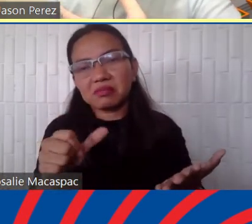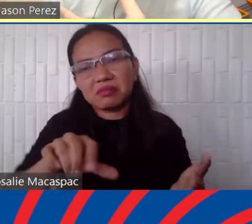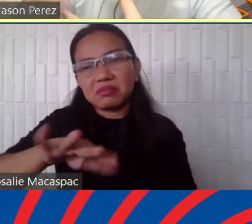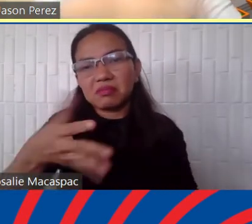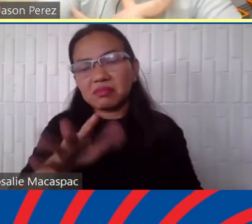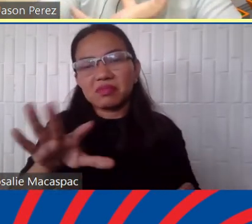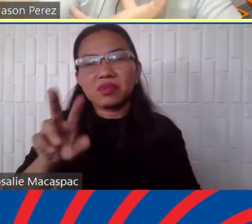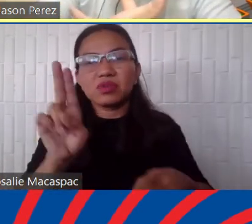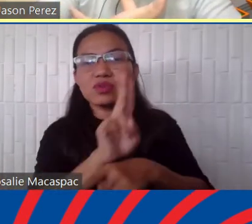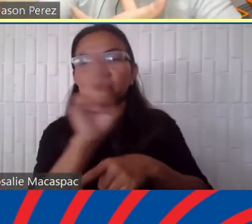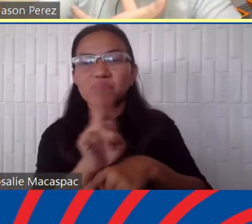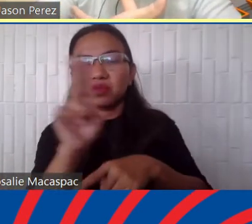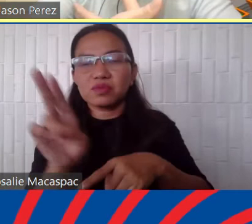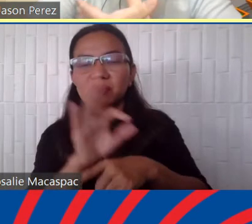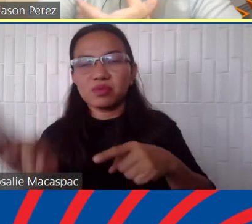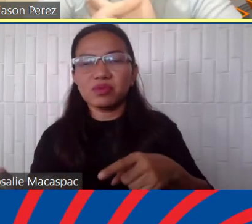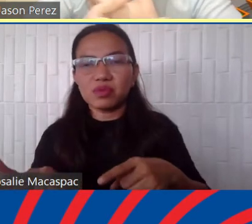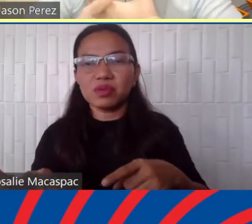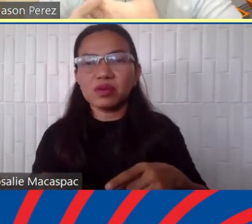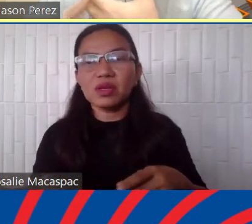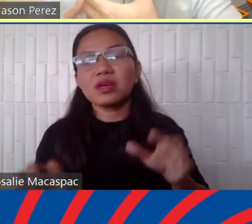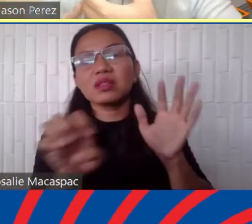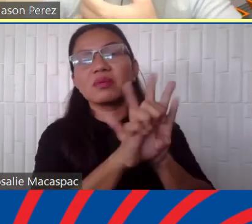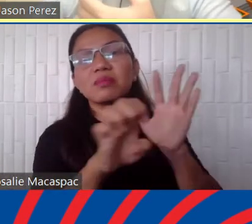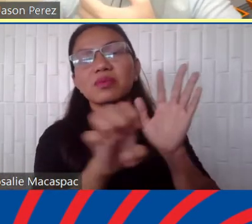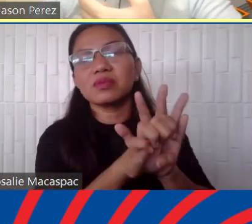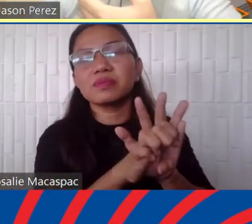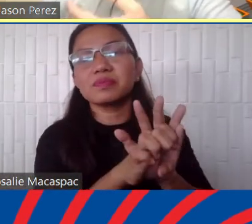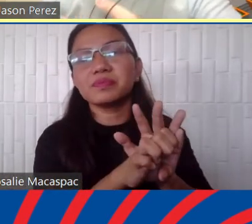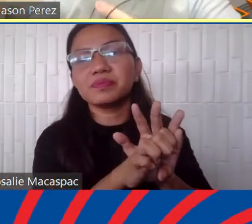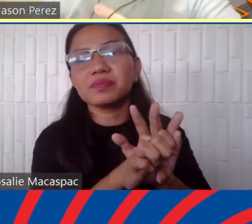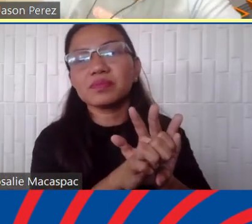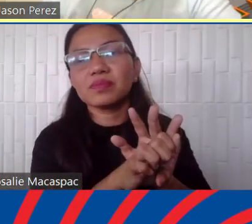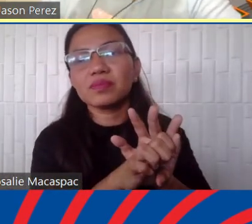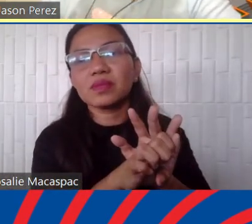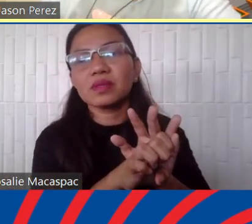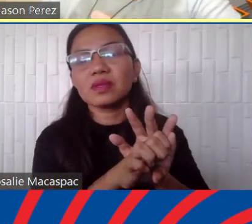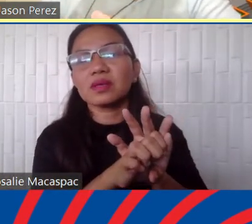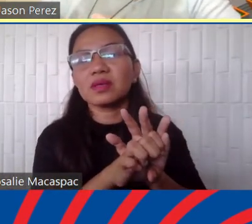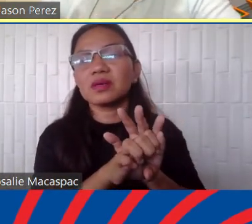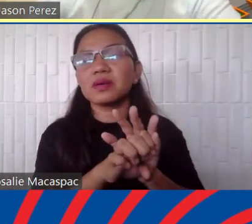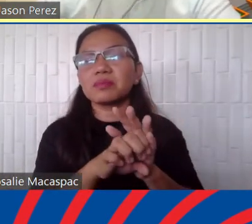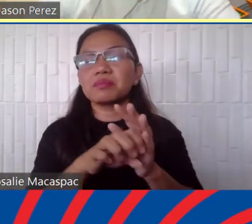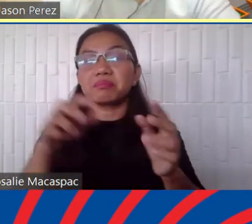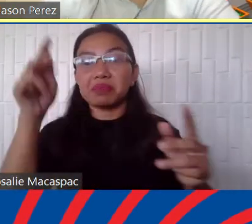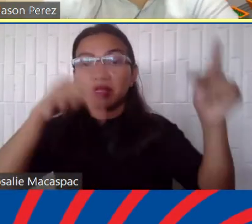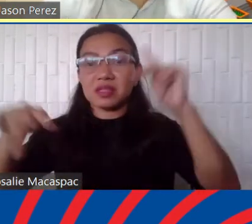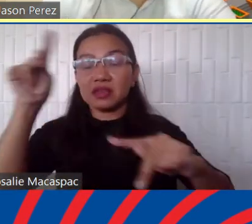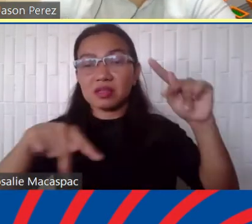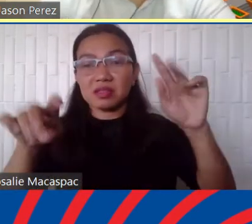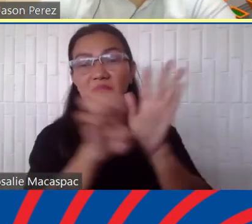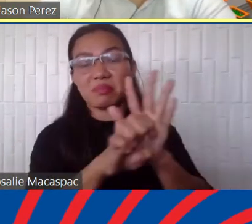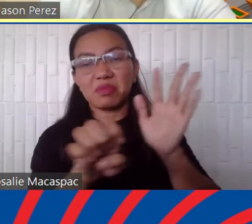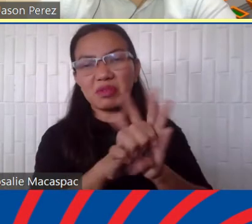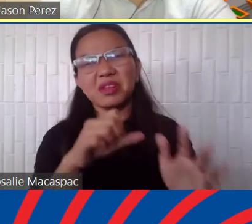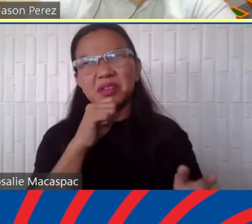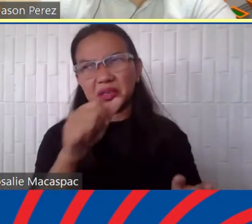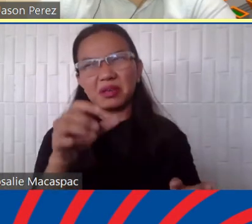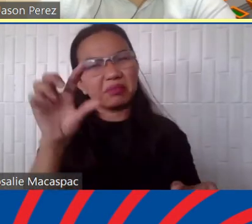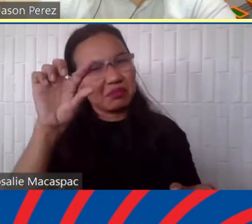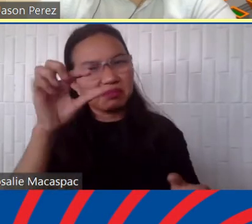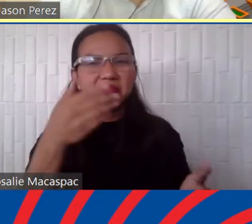useful for example, yung mga nasa particle physics, for example. Diba? So